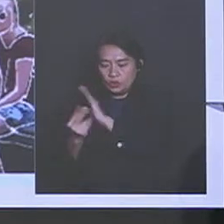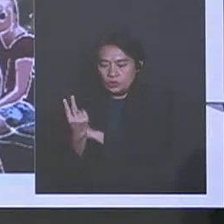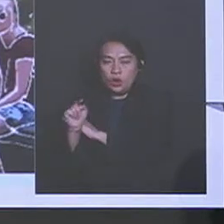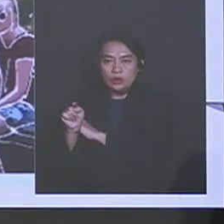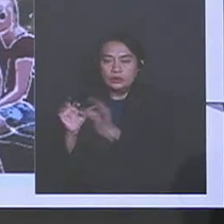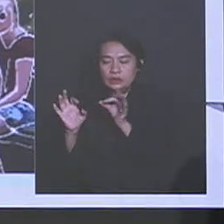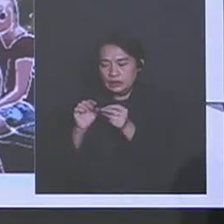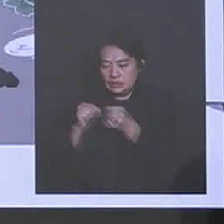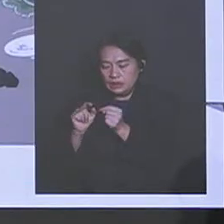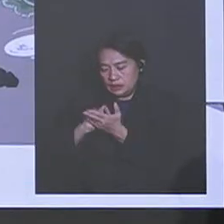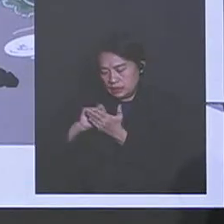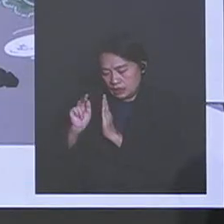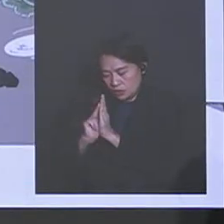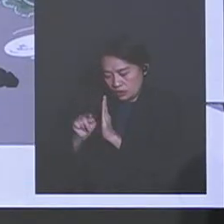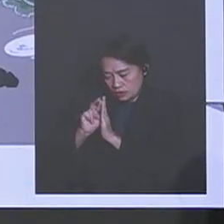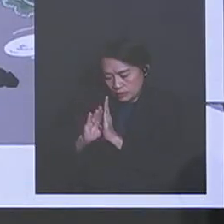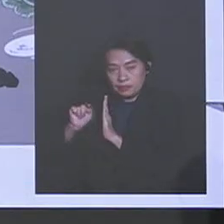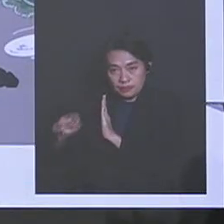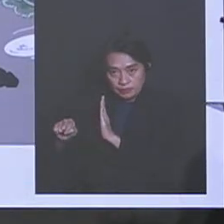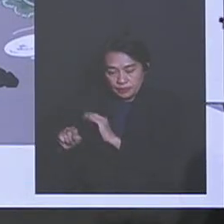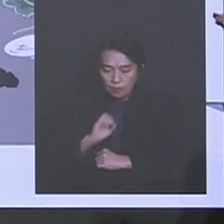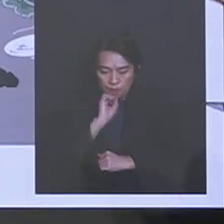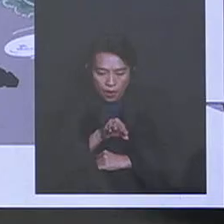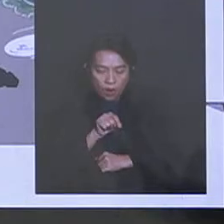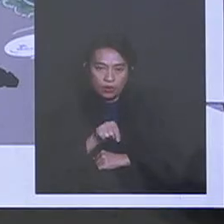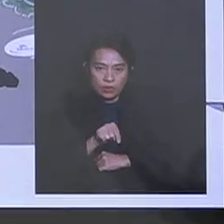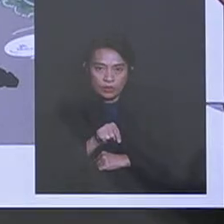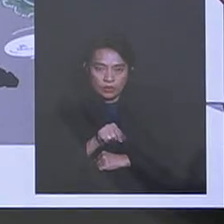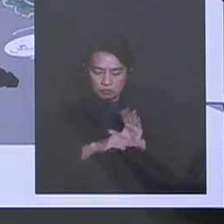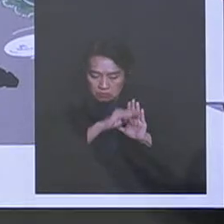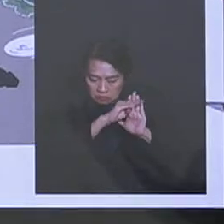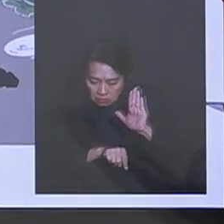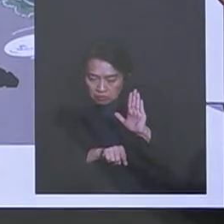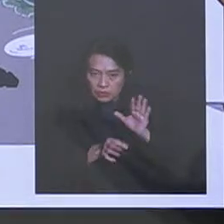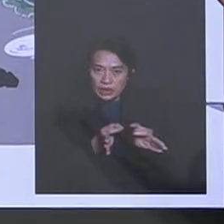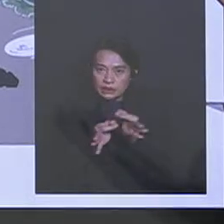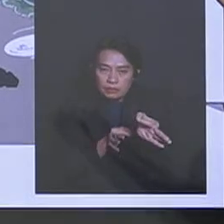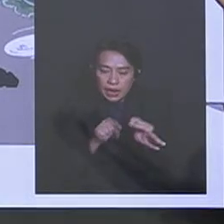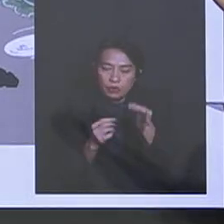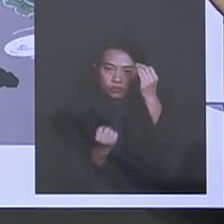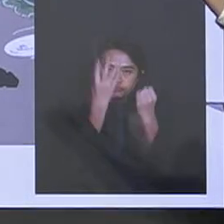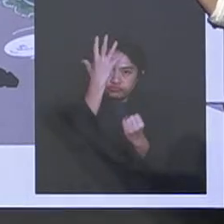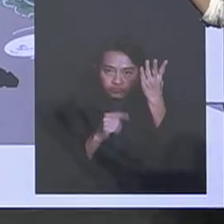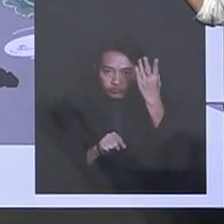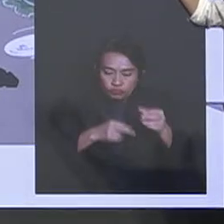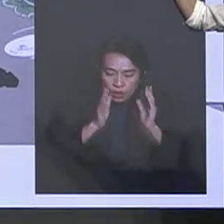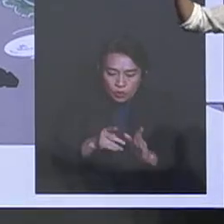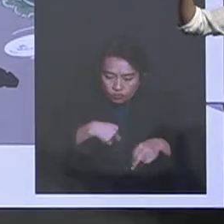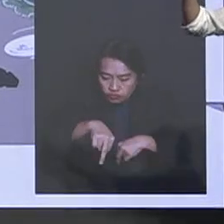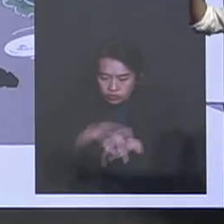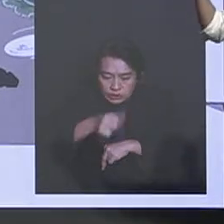public space need? And then thinking about the space underneath our elevated infrastructure. In New York City,